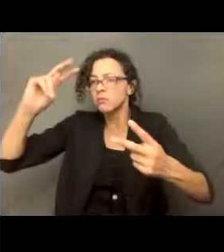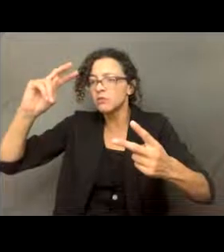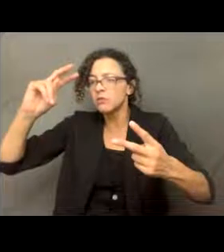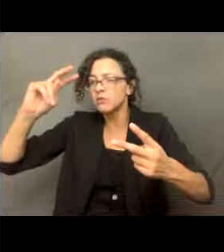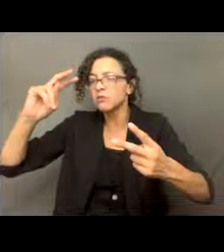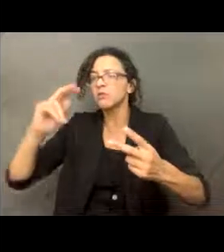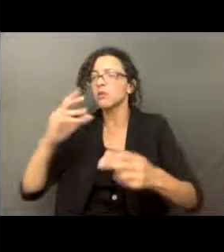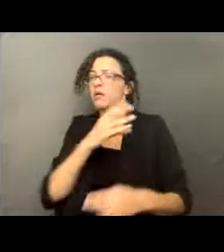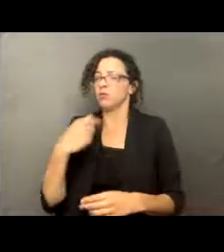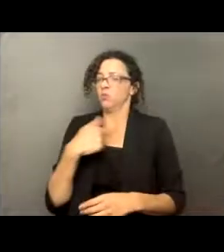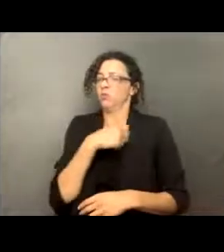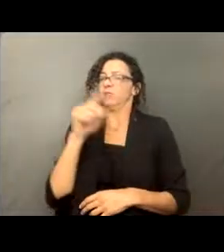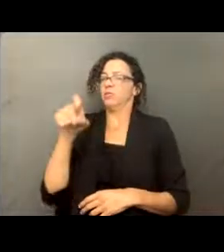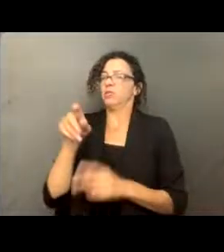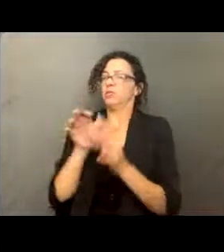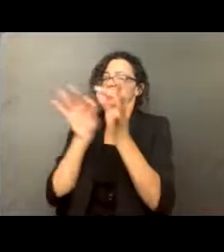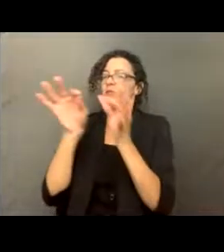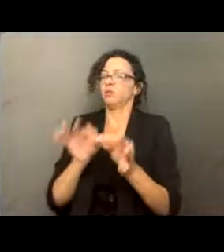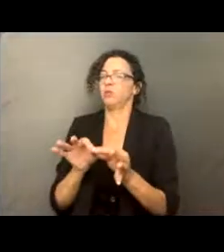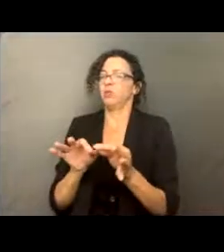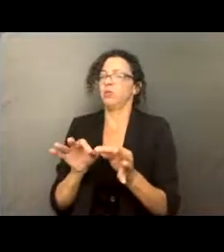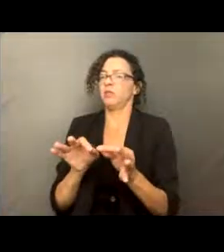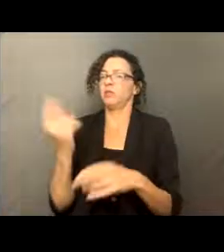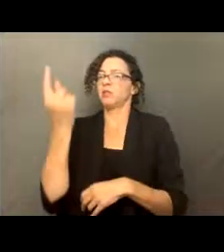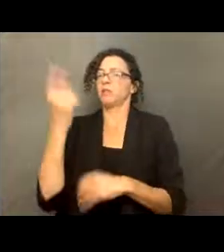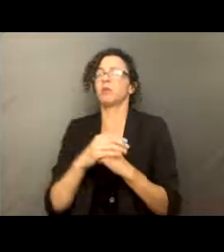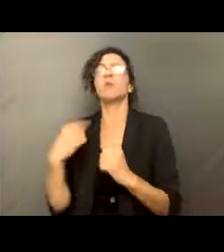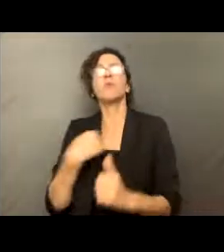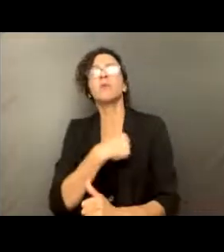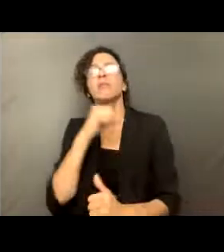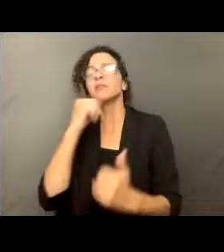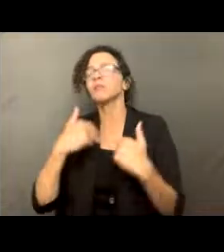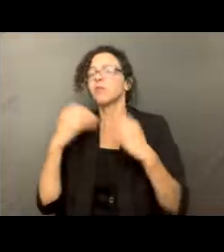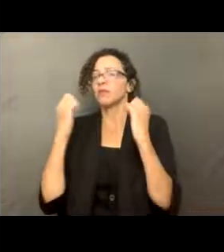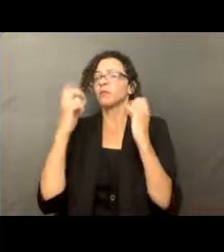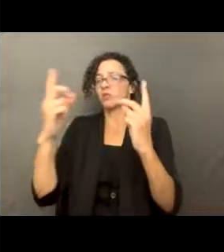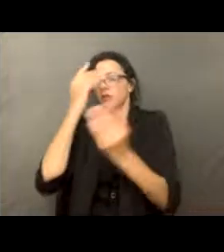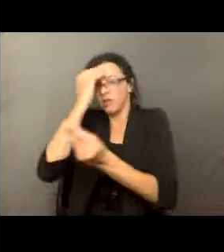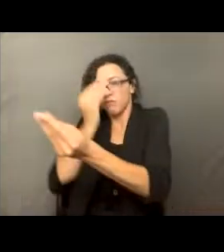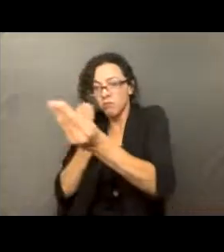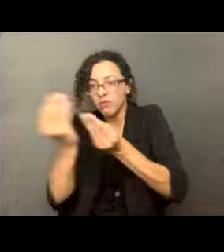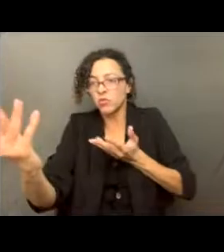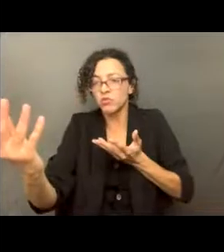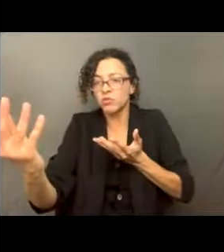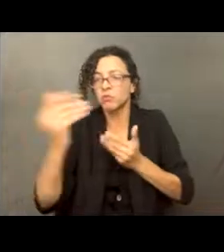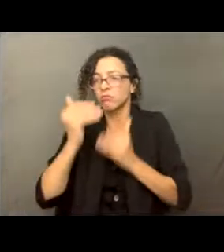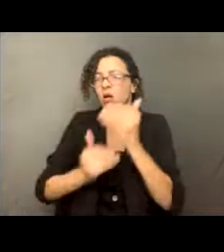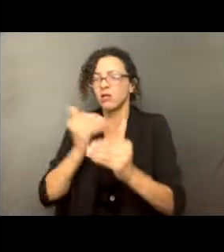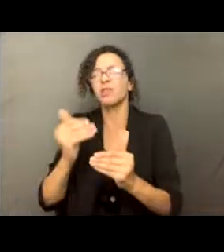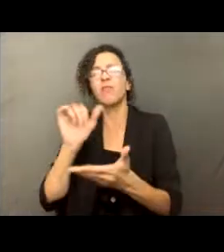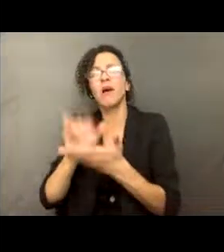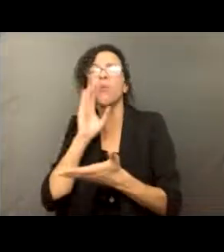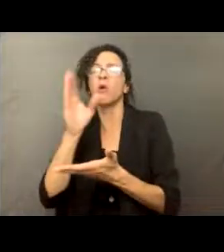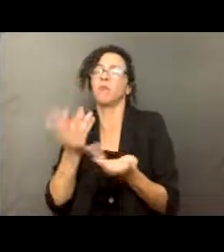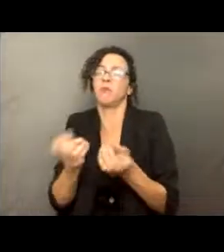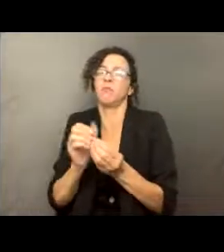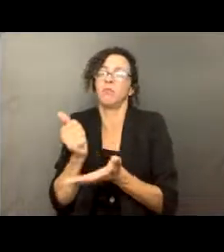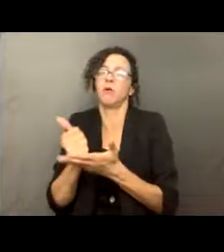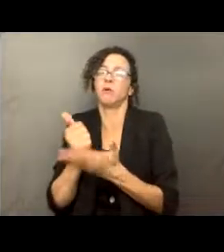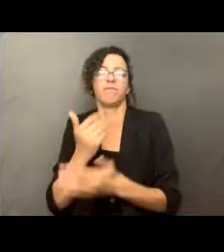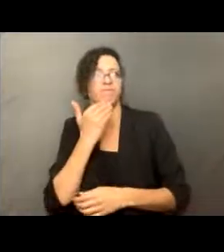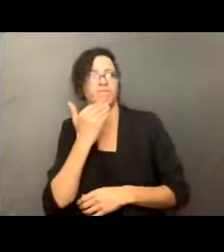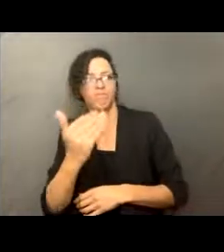know, that educational and information exchange process, and that would have been helpful. Thank you.